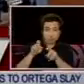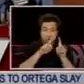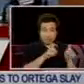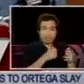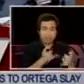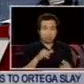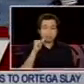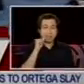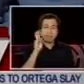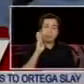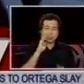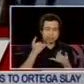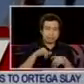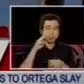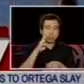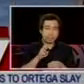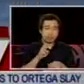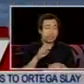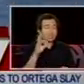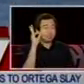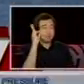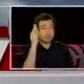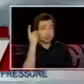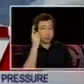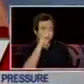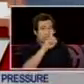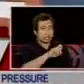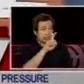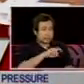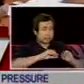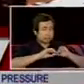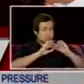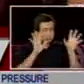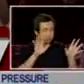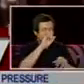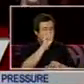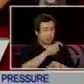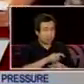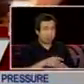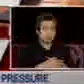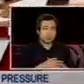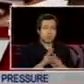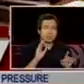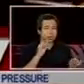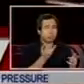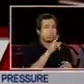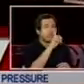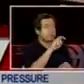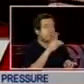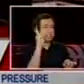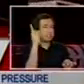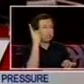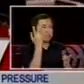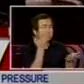at the witness stand, Senator Franklin Drilon asking clarificatory questions. Dean, where do you think is